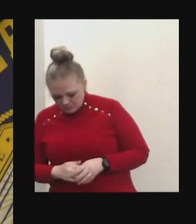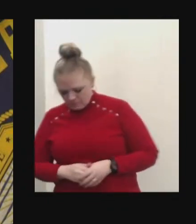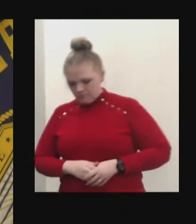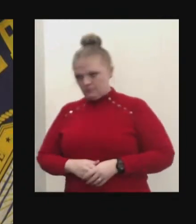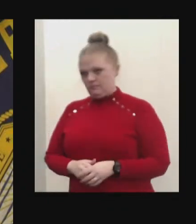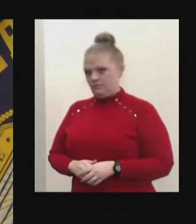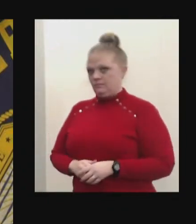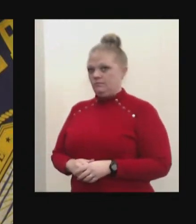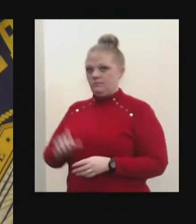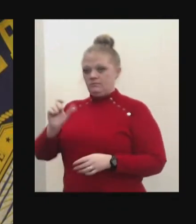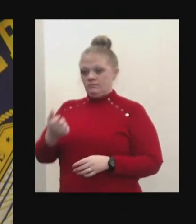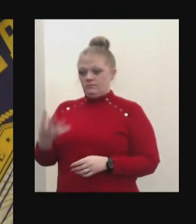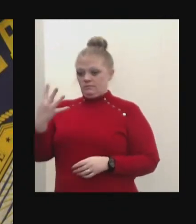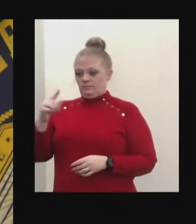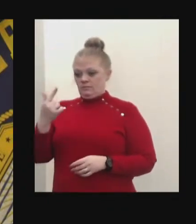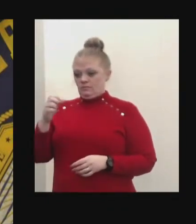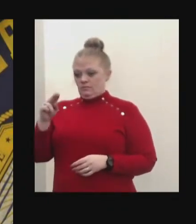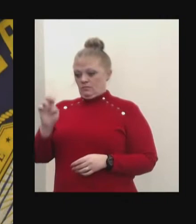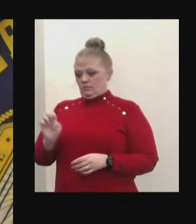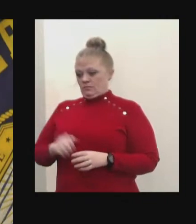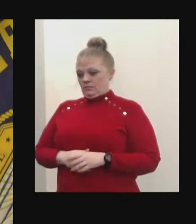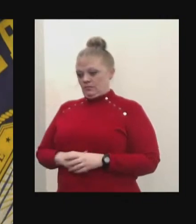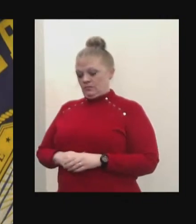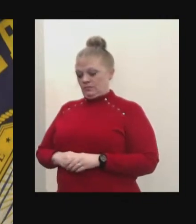Channel 4, George Rickert.